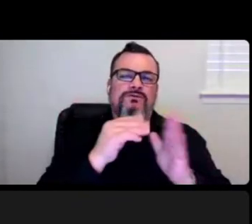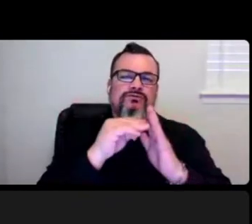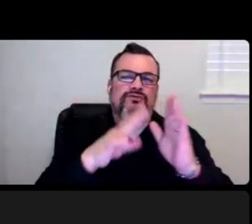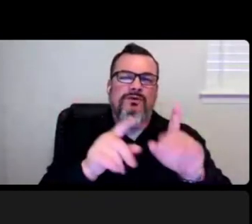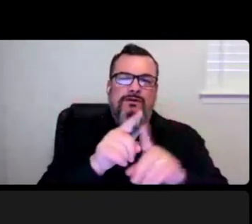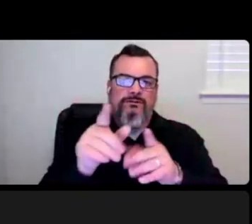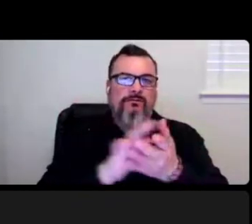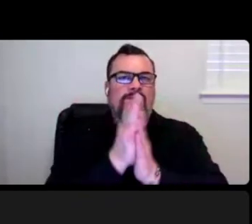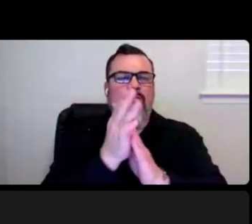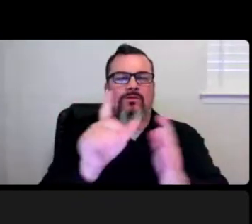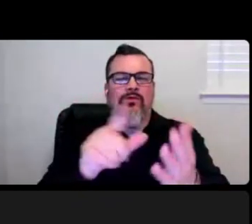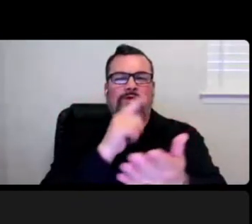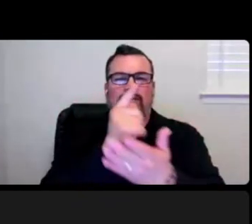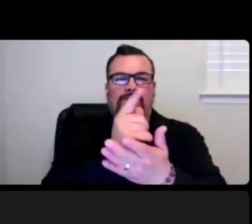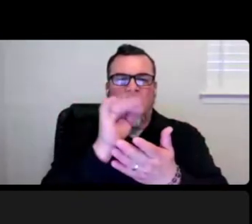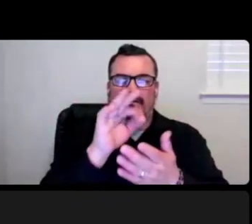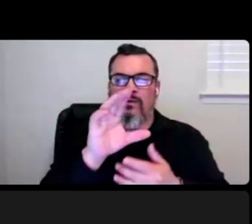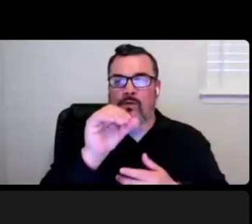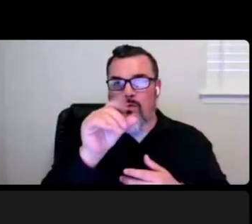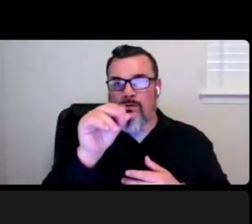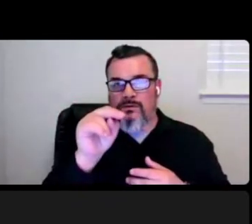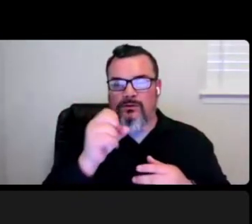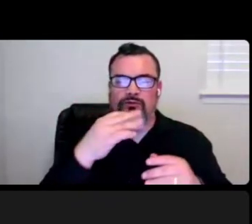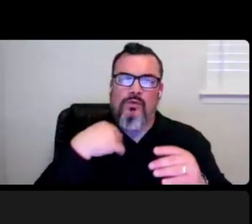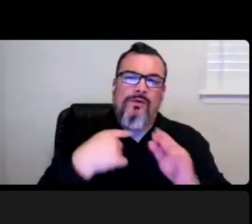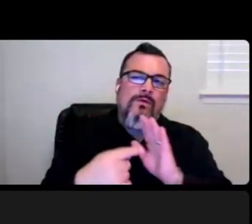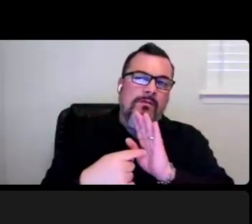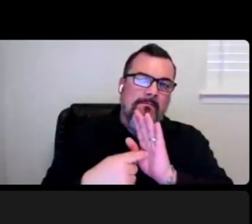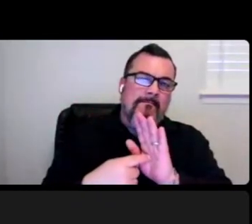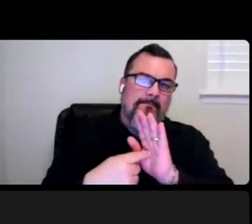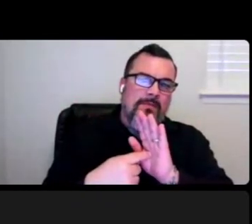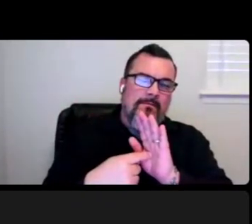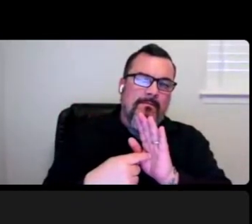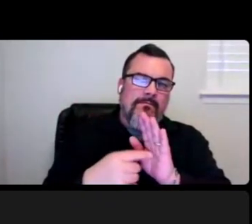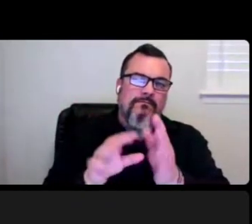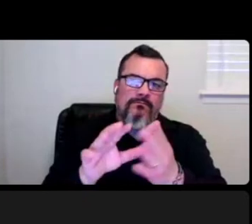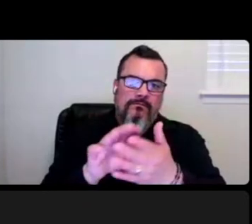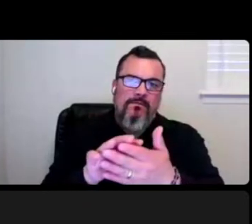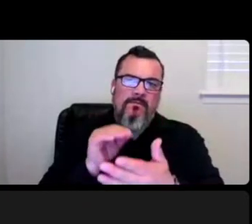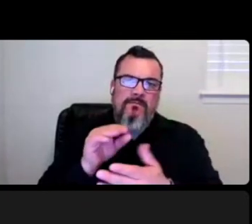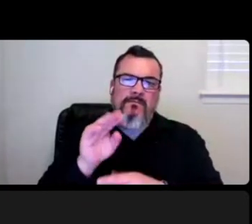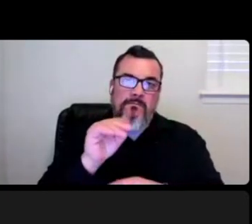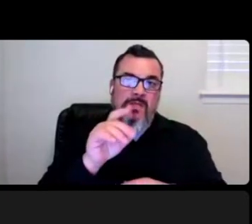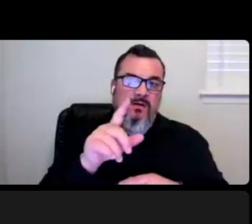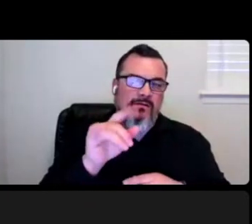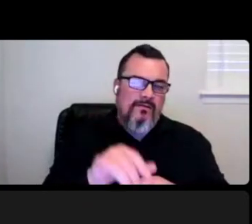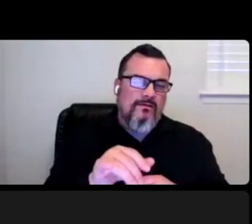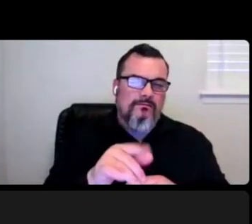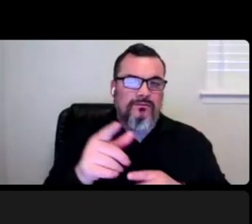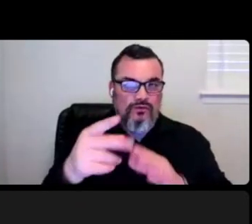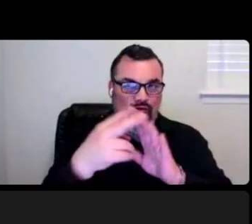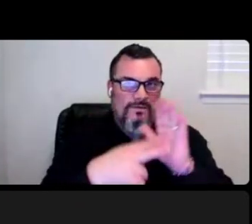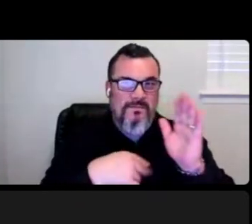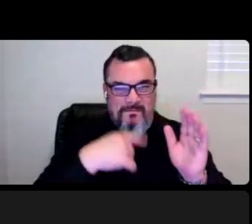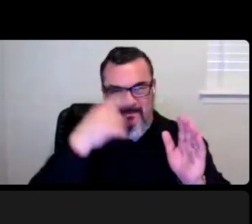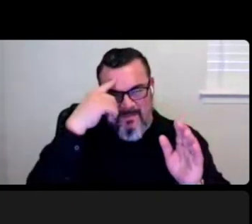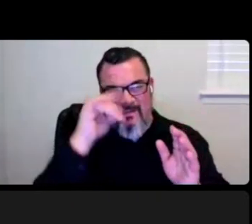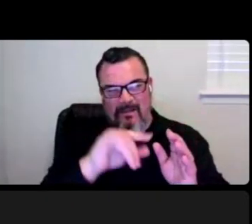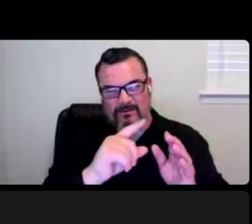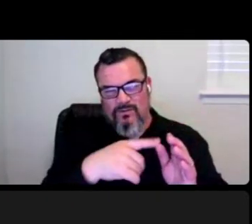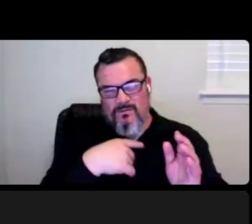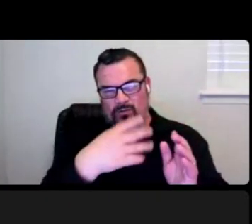become graduates of Colton. So we will model that. So Israel, you read my mind. Yes. That's where I'm going